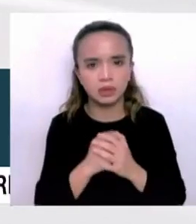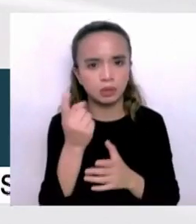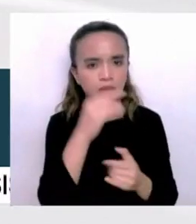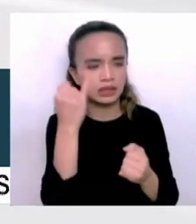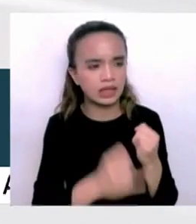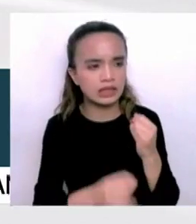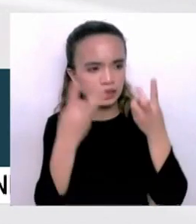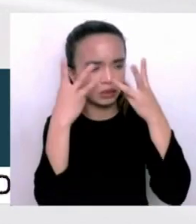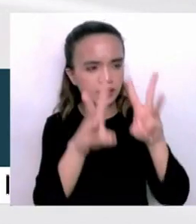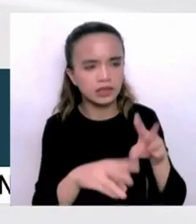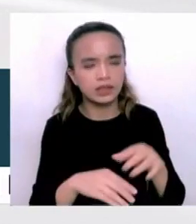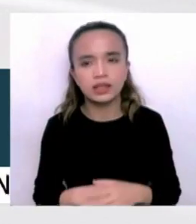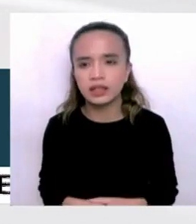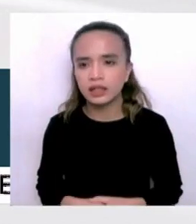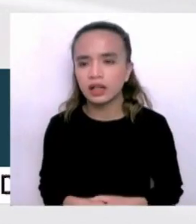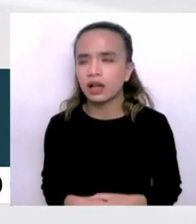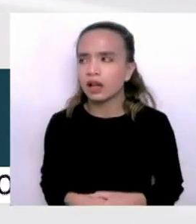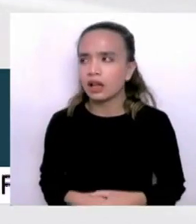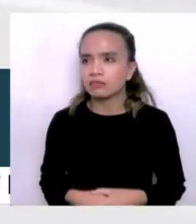niyong napanood?